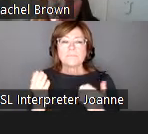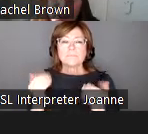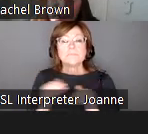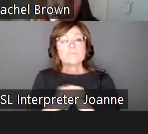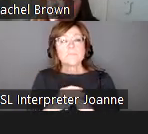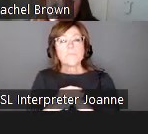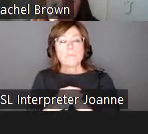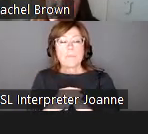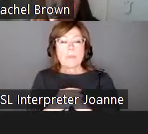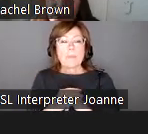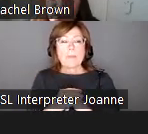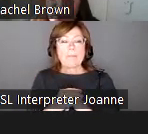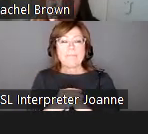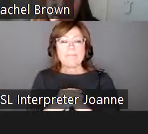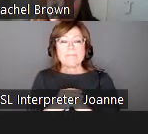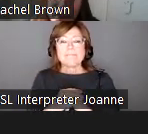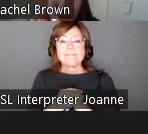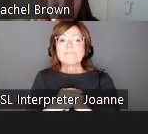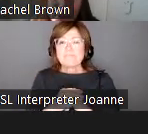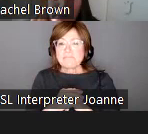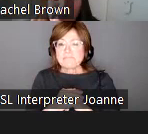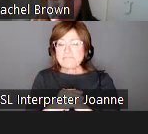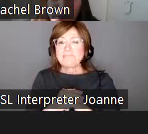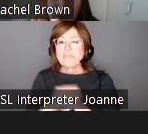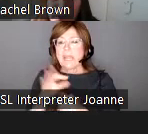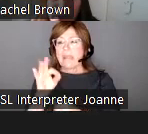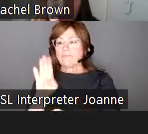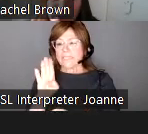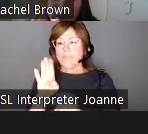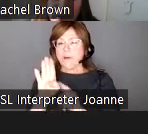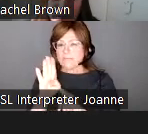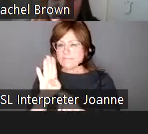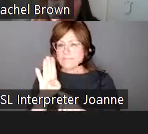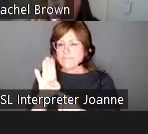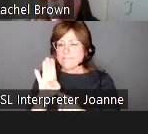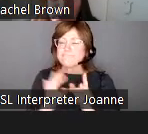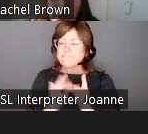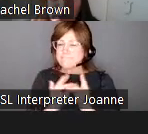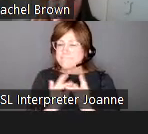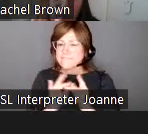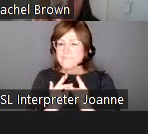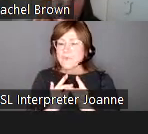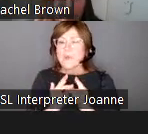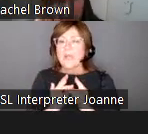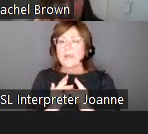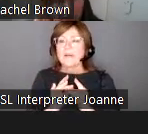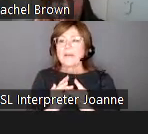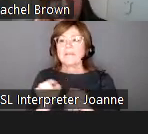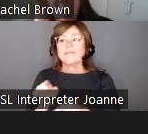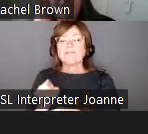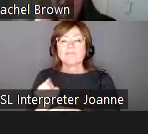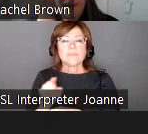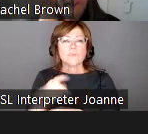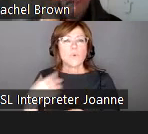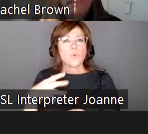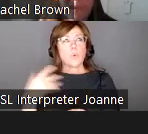So I just wanted to take a quick few minutes to talk about Facebook, as it's, one of the what I call heavy hitters.